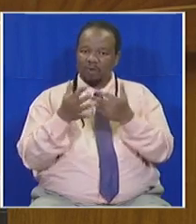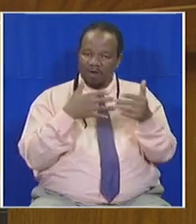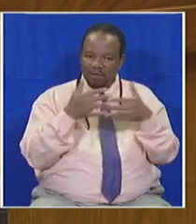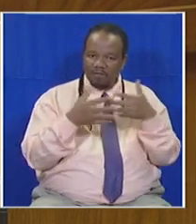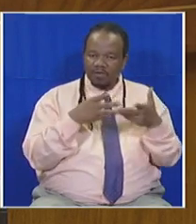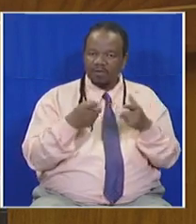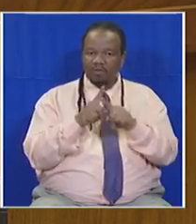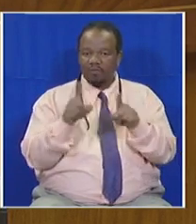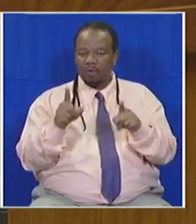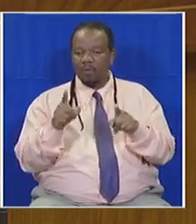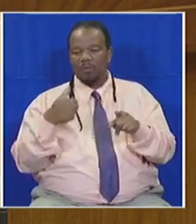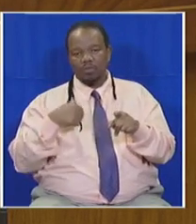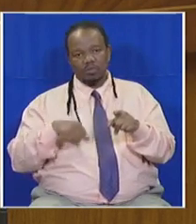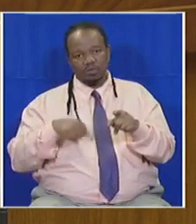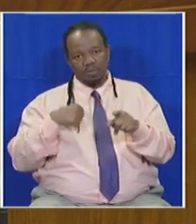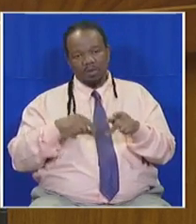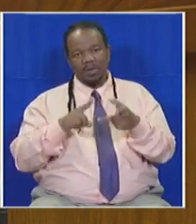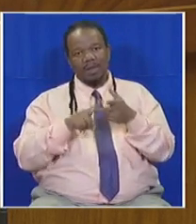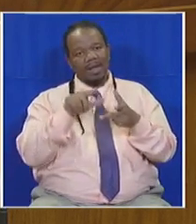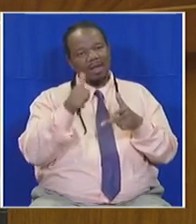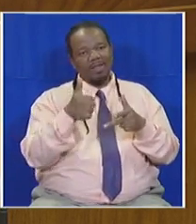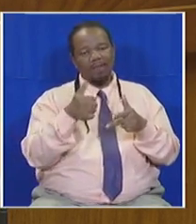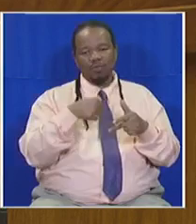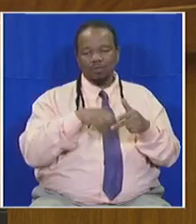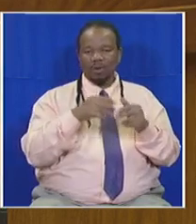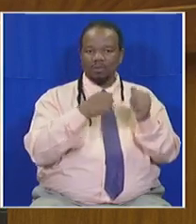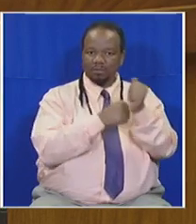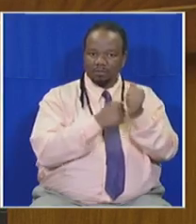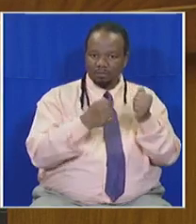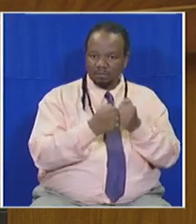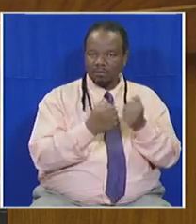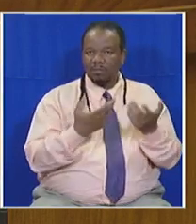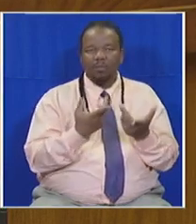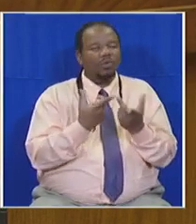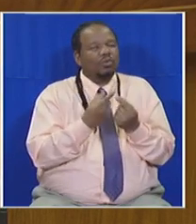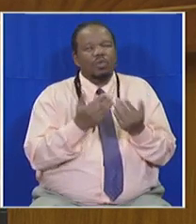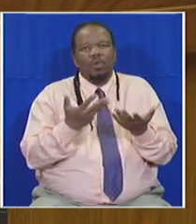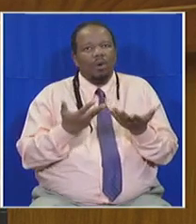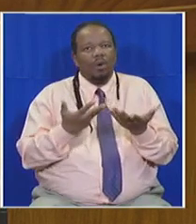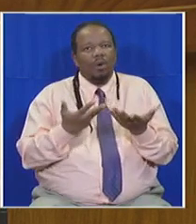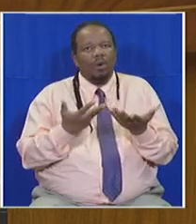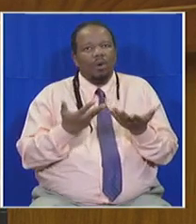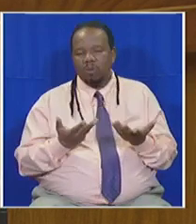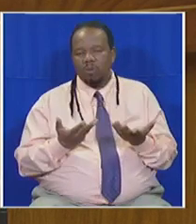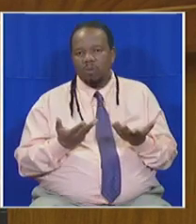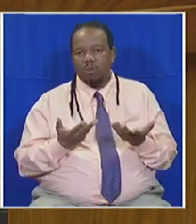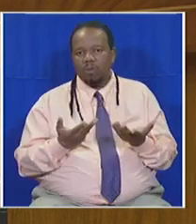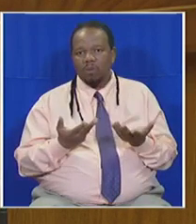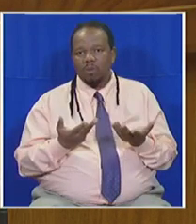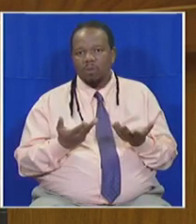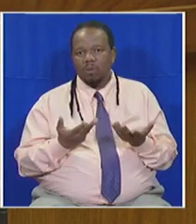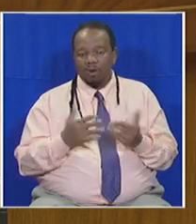municipalities and municipal entities. This has been done through the establishment and deepening of